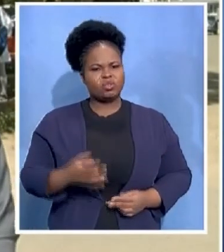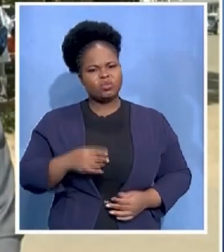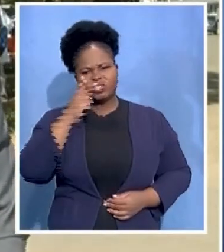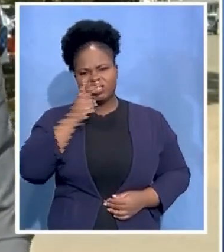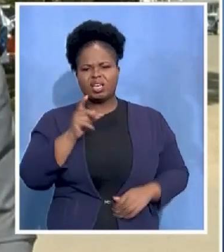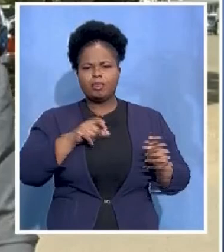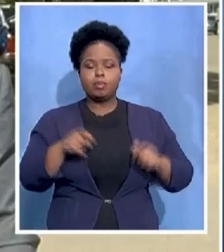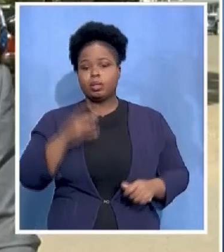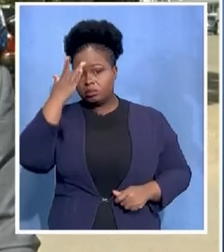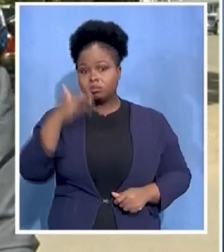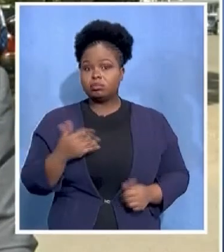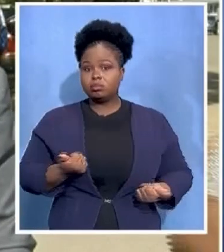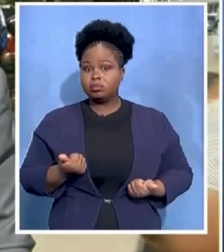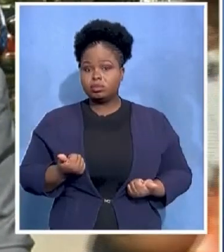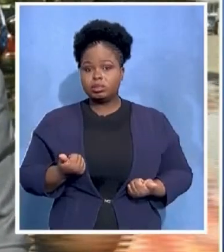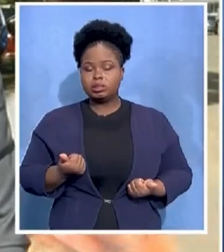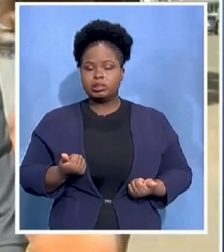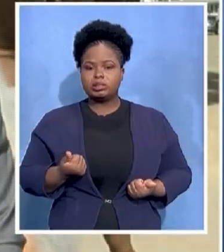that I'm looking at, it's only at